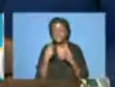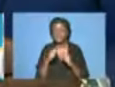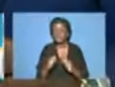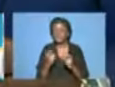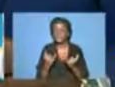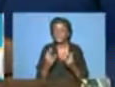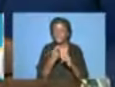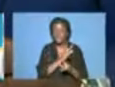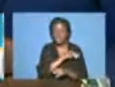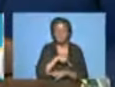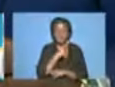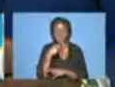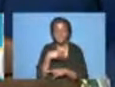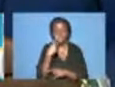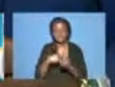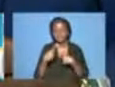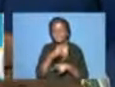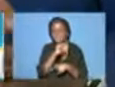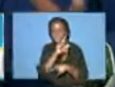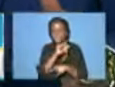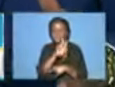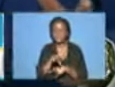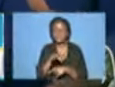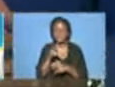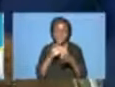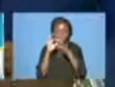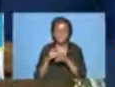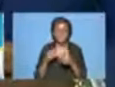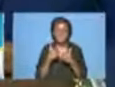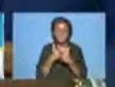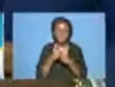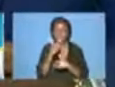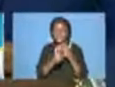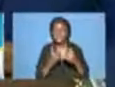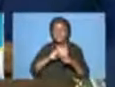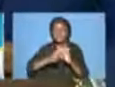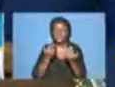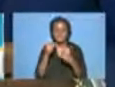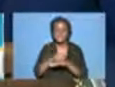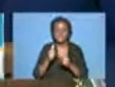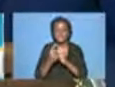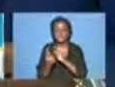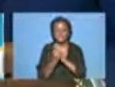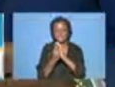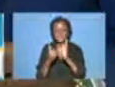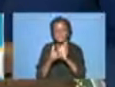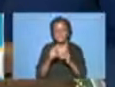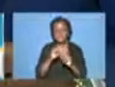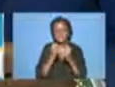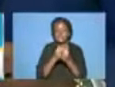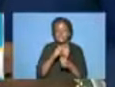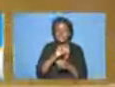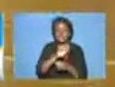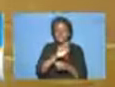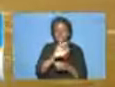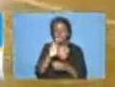to qualify for the upcoming 2024 Olympic Games. The process starting last night with a match against Team Cuba. Let's take a close look and see